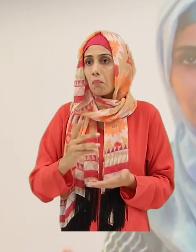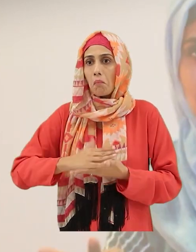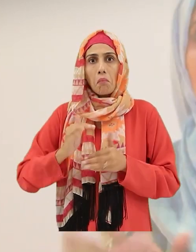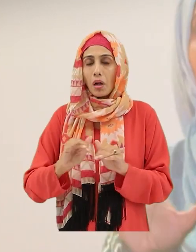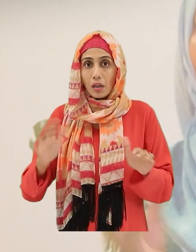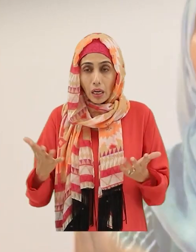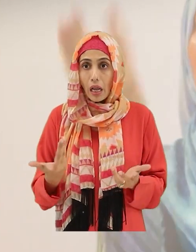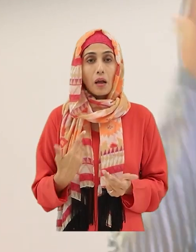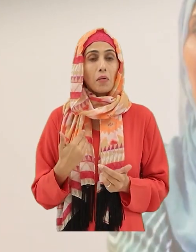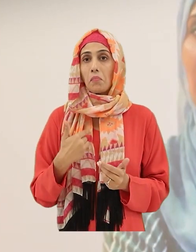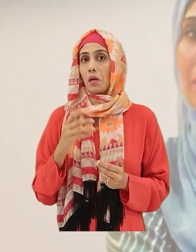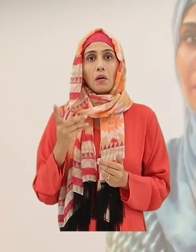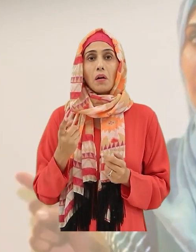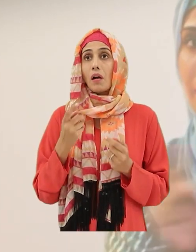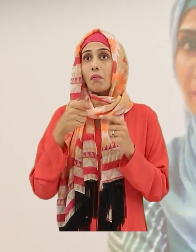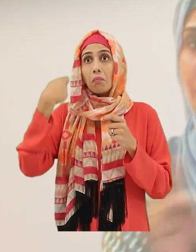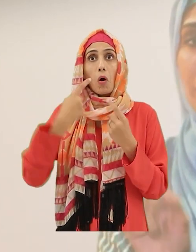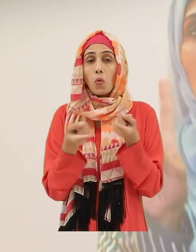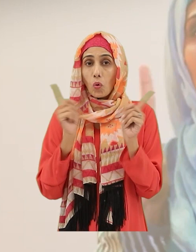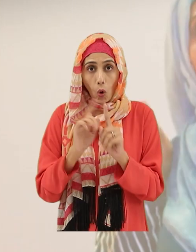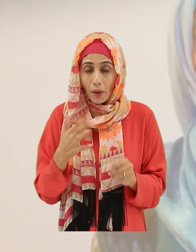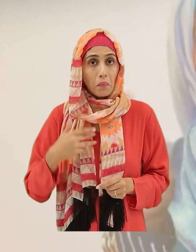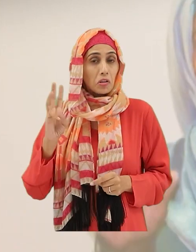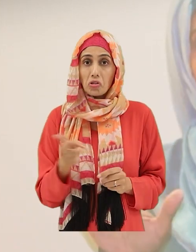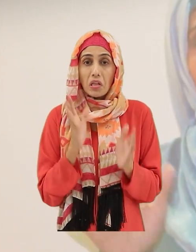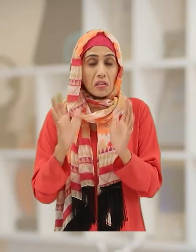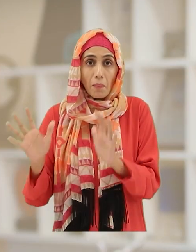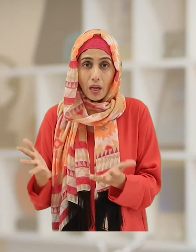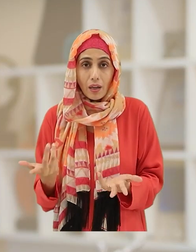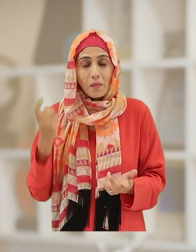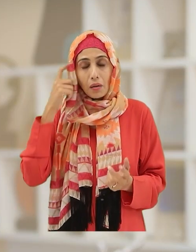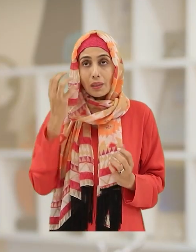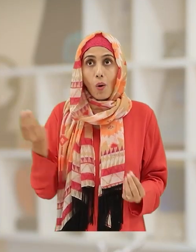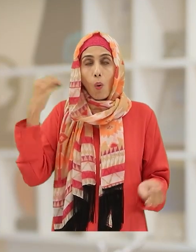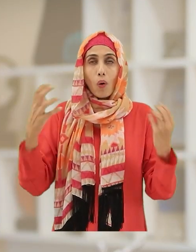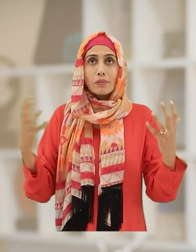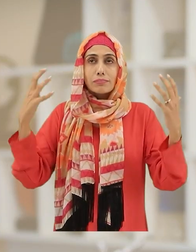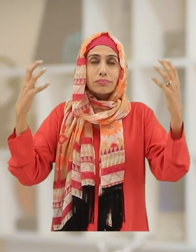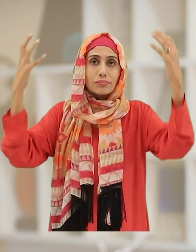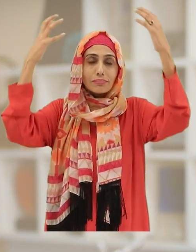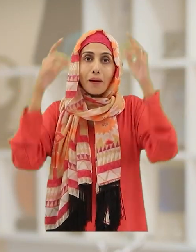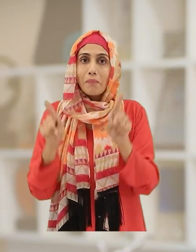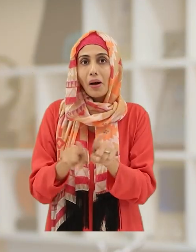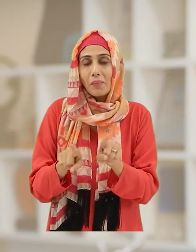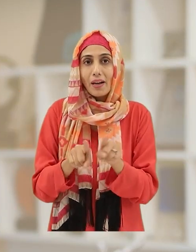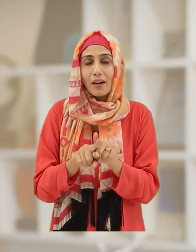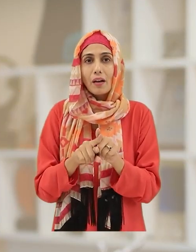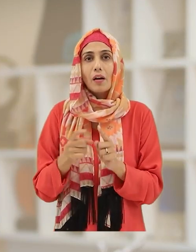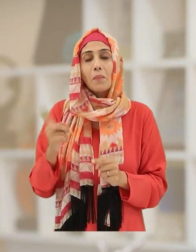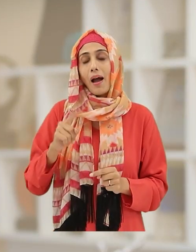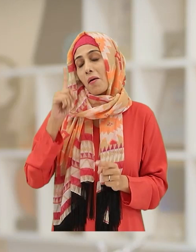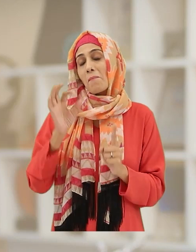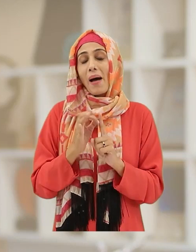every kid's gonna need a laptop, we're gonna need a studio, we're gonna need the equipment, we're like, well, that's a mountain. But